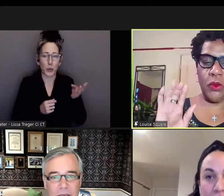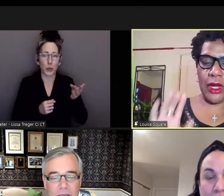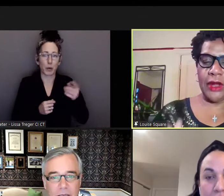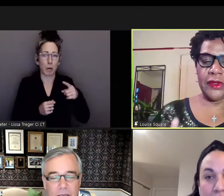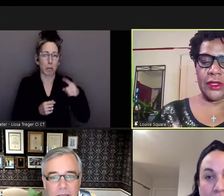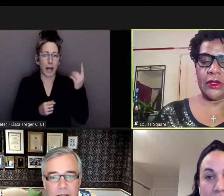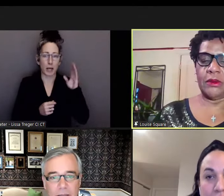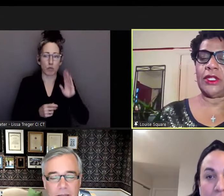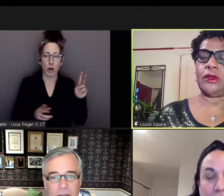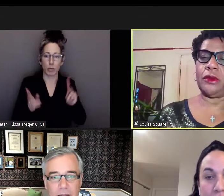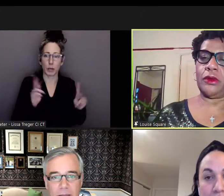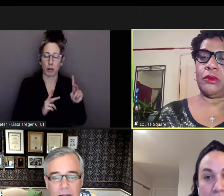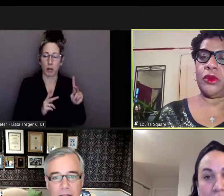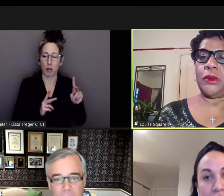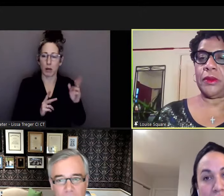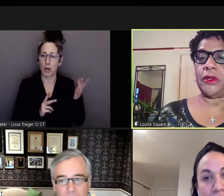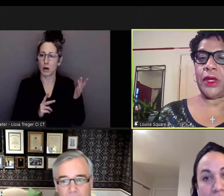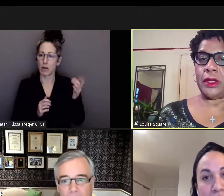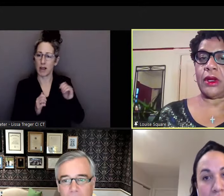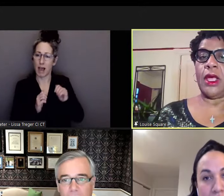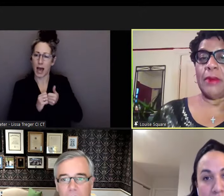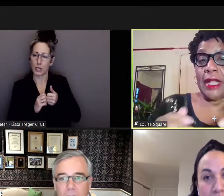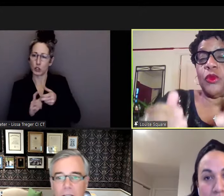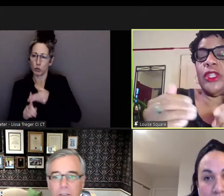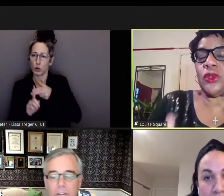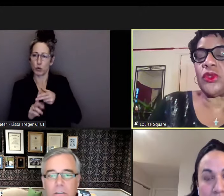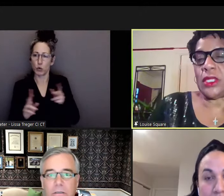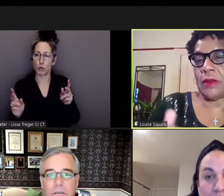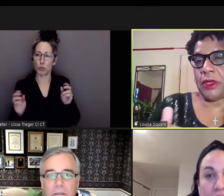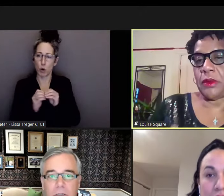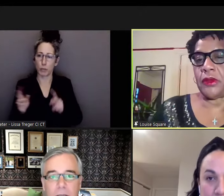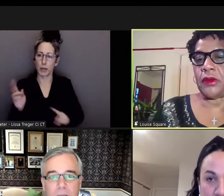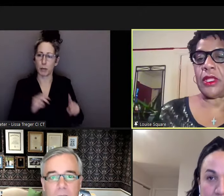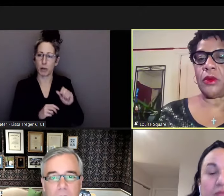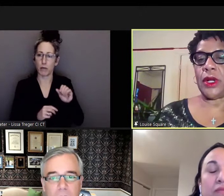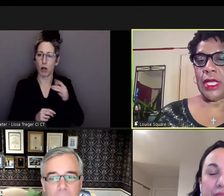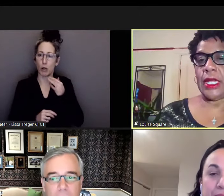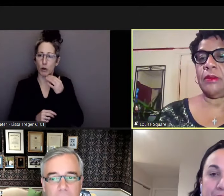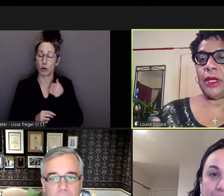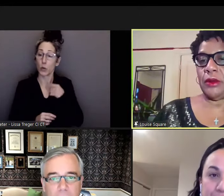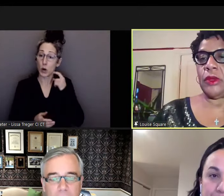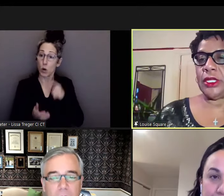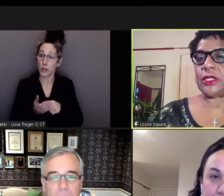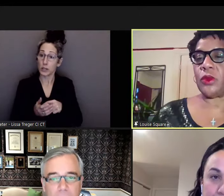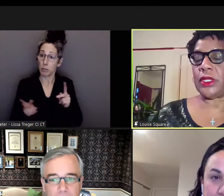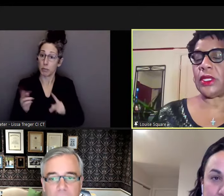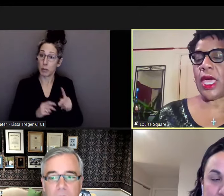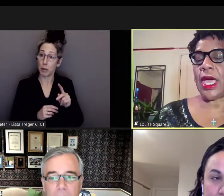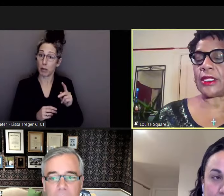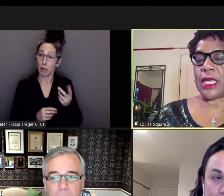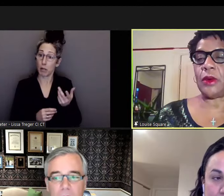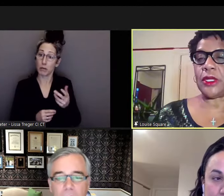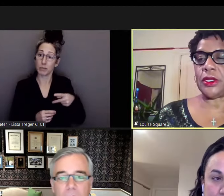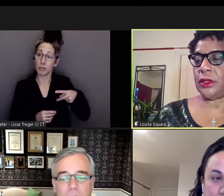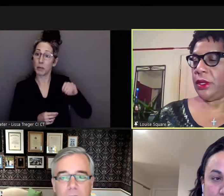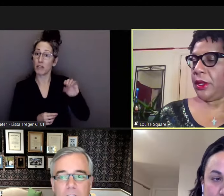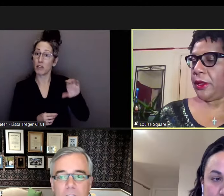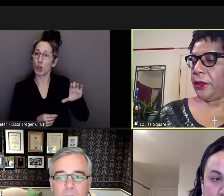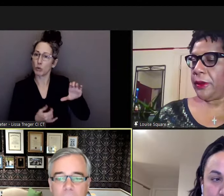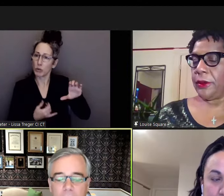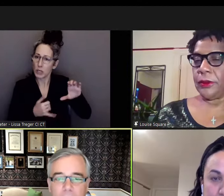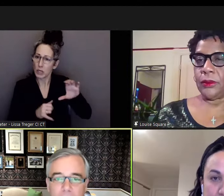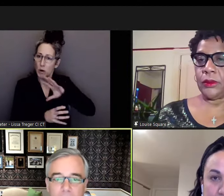And then what efforts did you make to recruit more people of color? But we do see that people of color were in it, but I just wanted to ask that